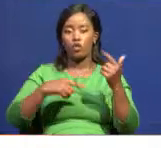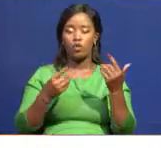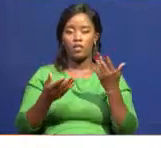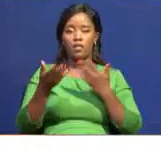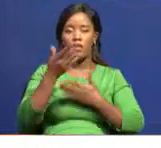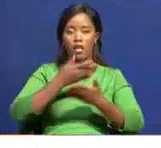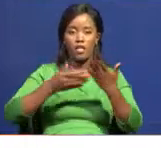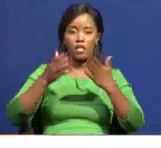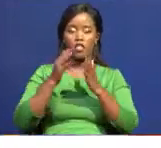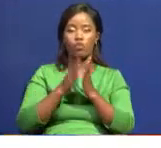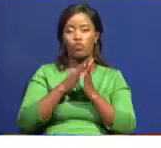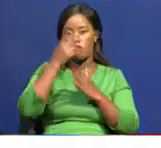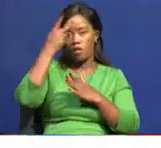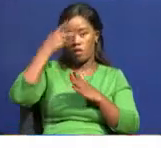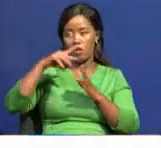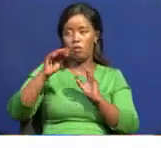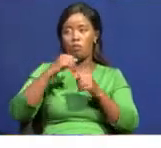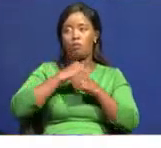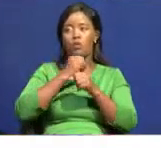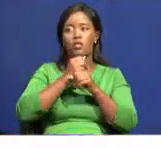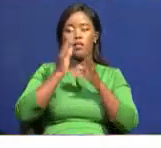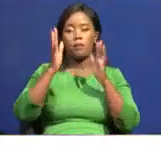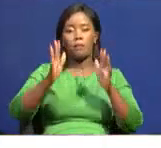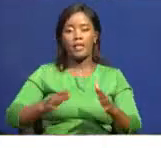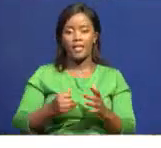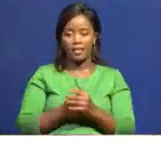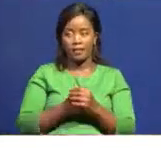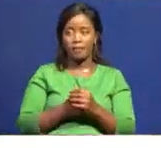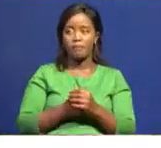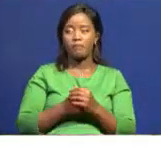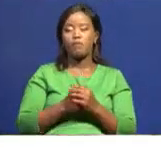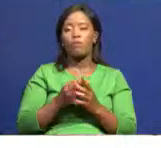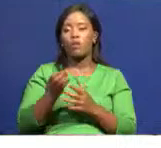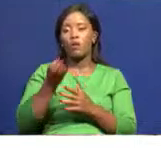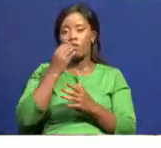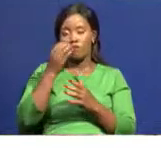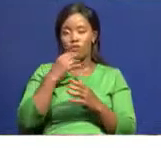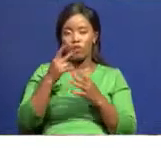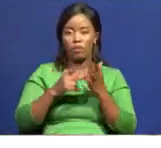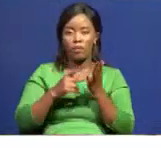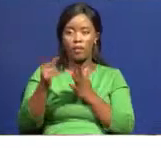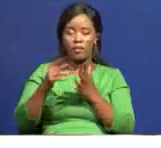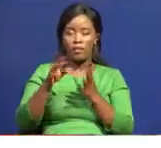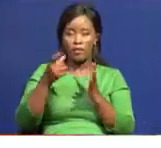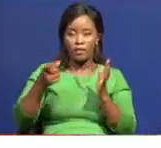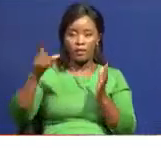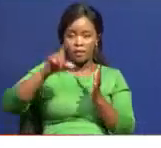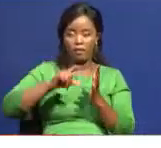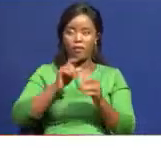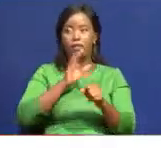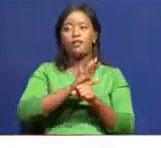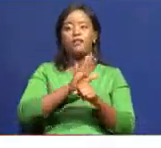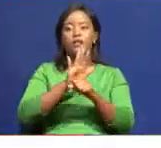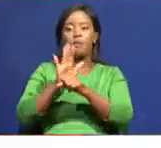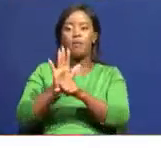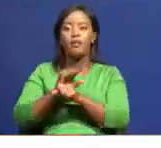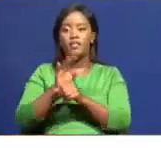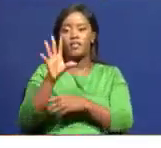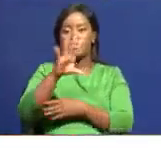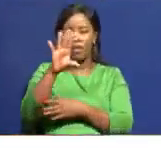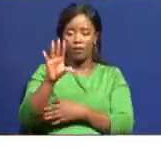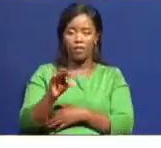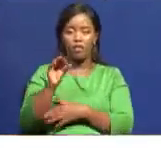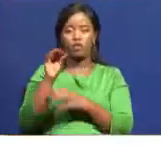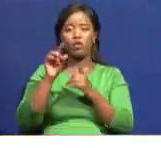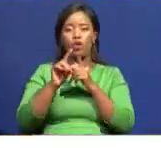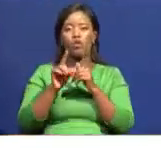the issue. Rising food prices are a key driver of inflation in sub-Saharan Africa, which has a disproportionate impact